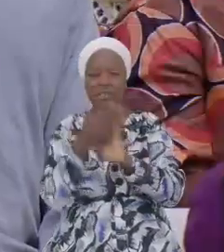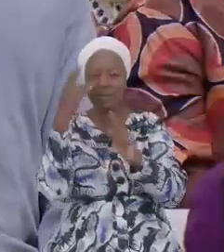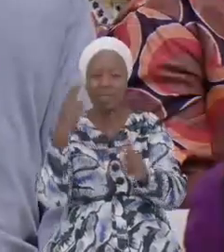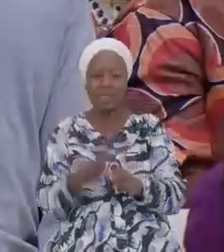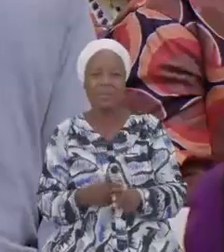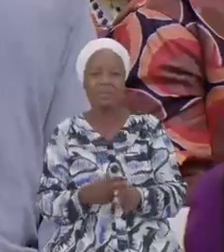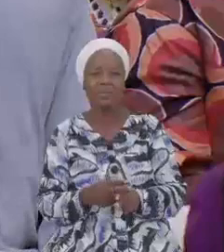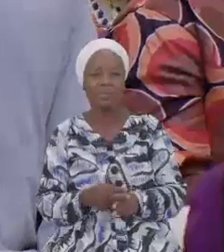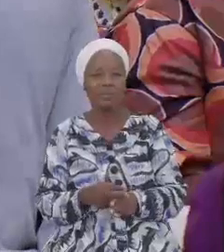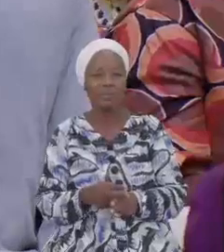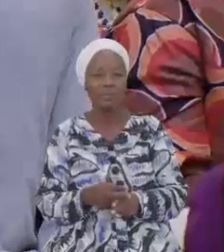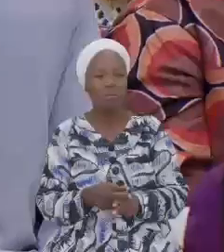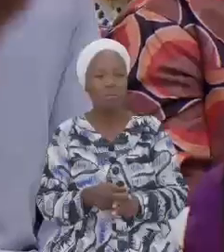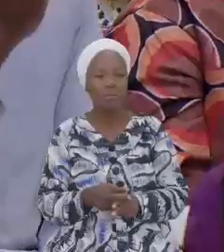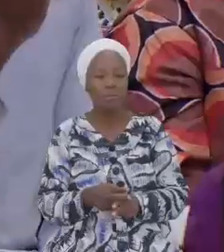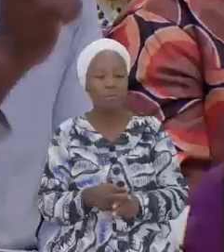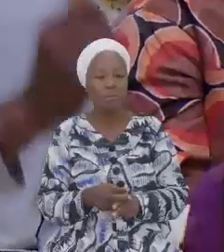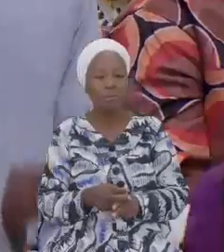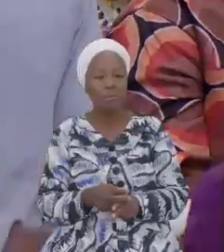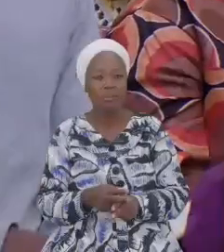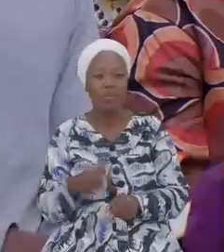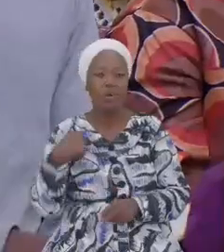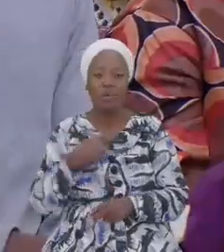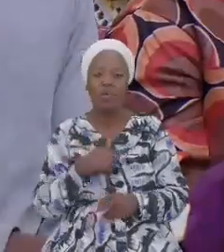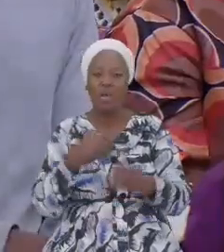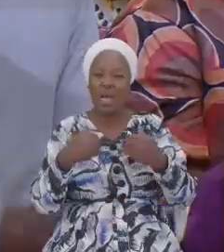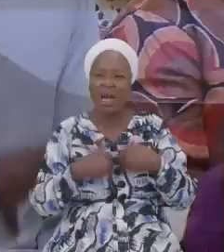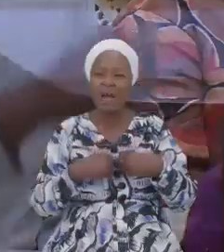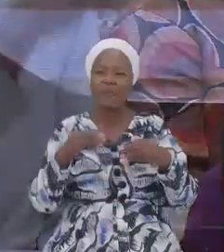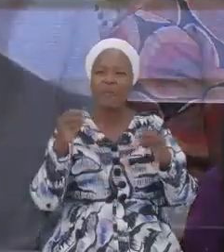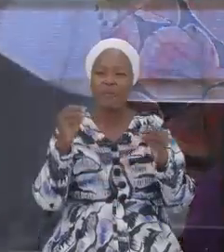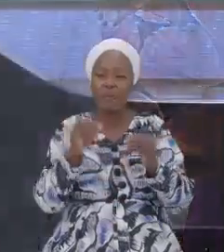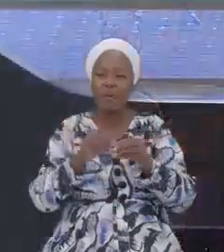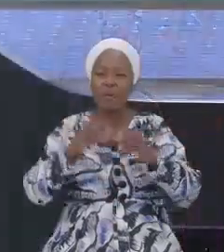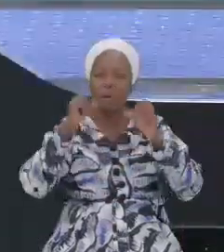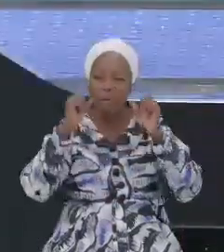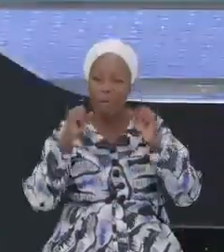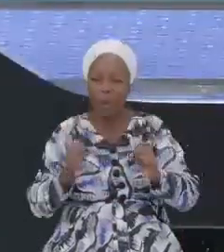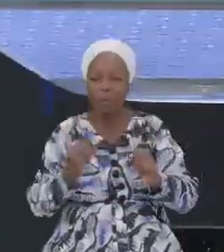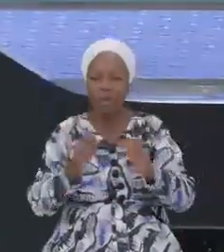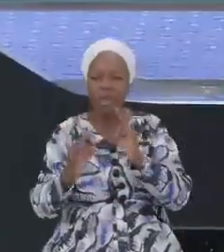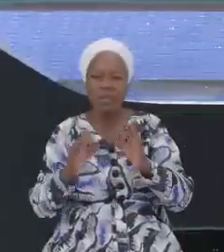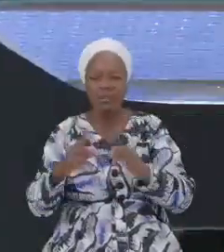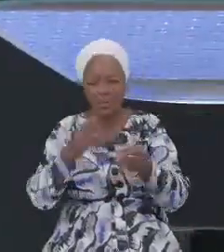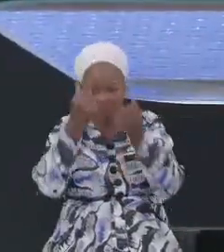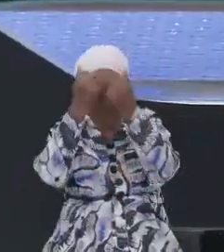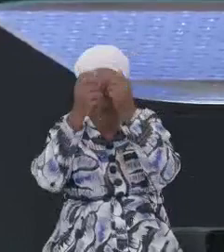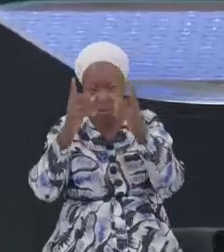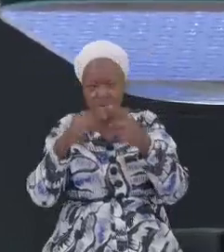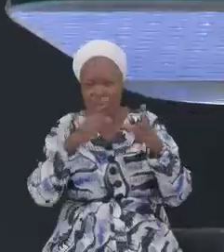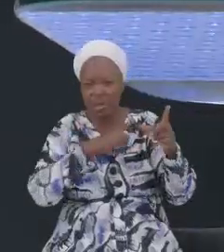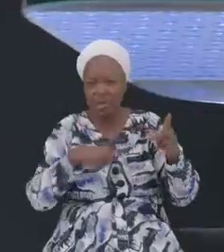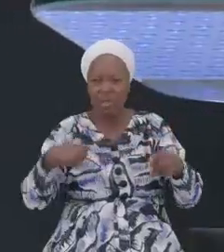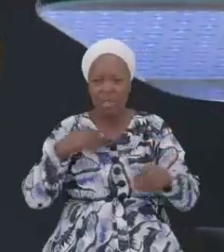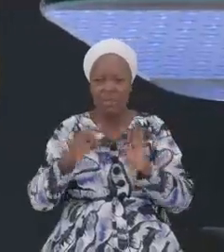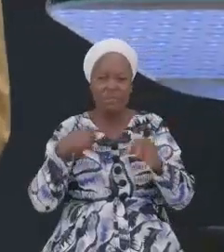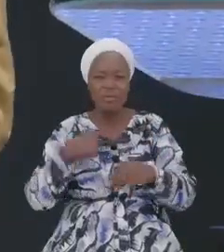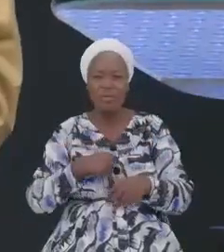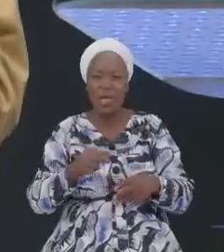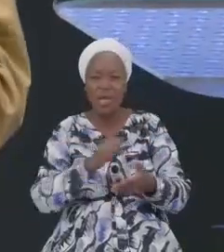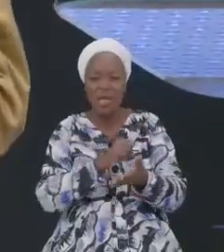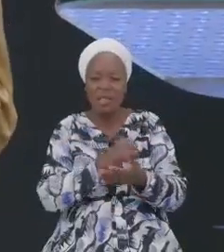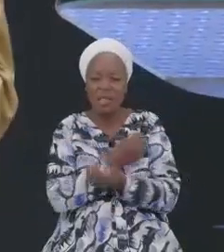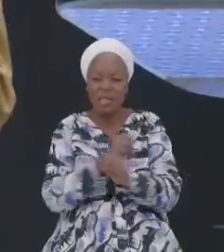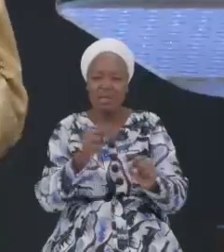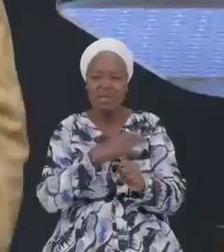prayer. Yeah. We have more power if we're obedient to the Lord, if we are saved and sanctified